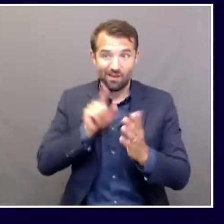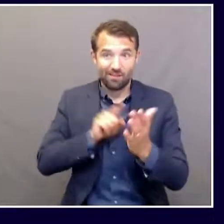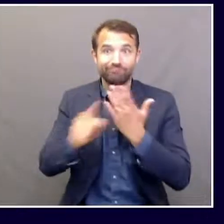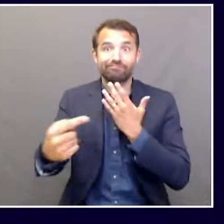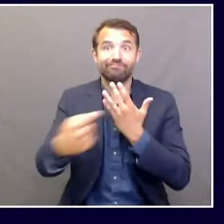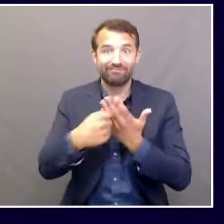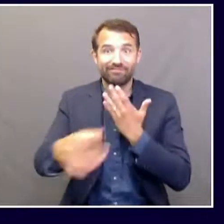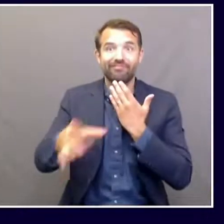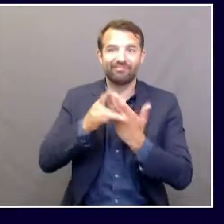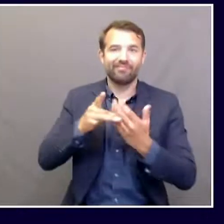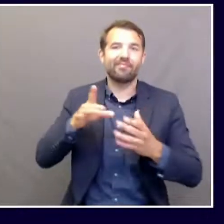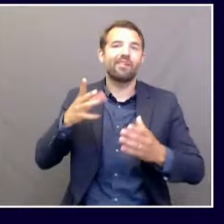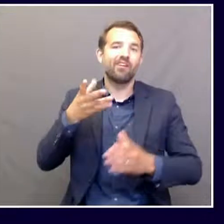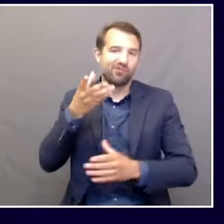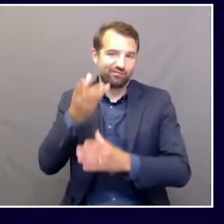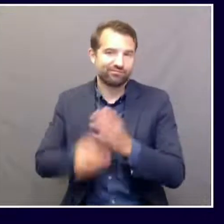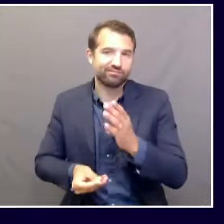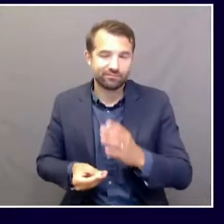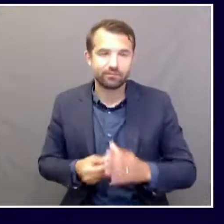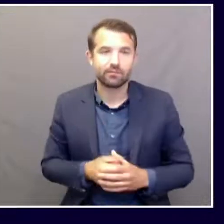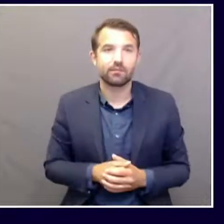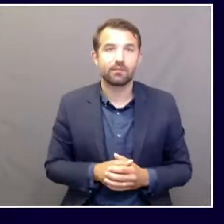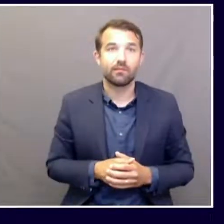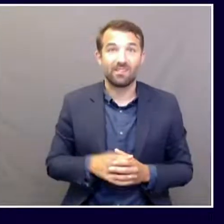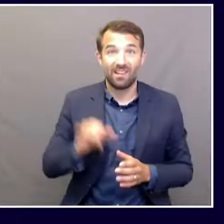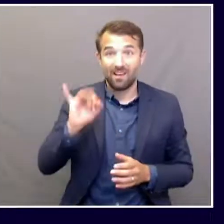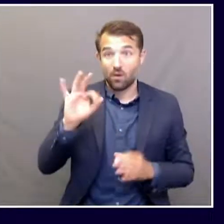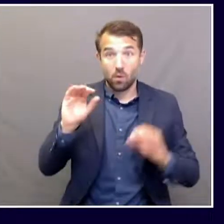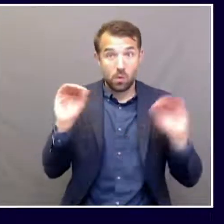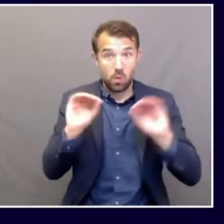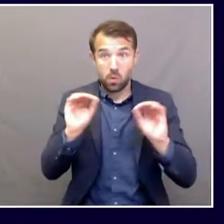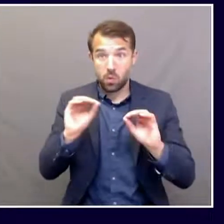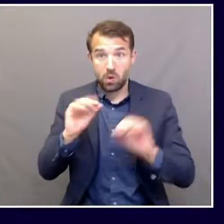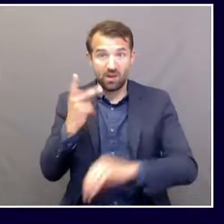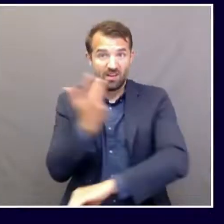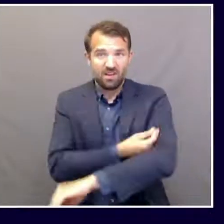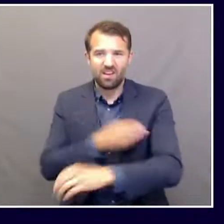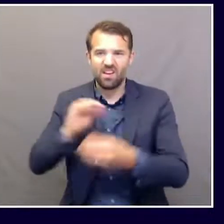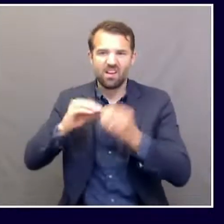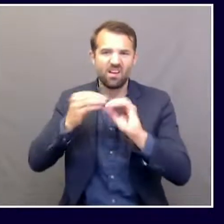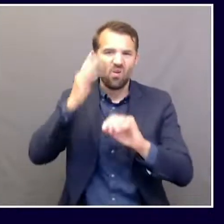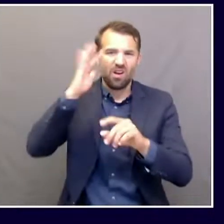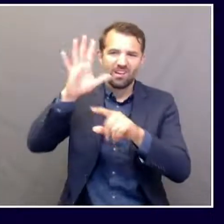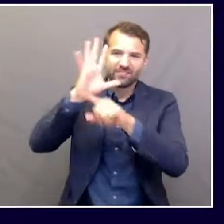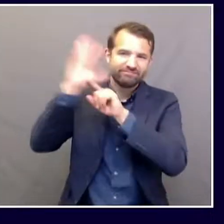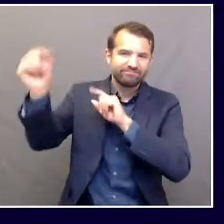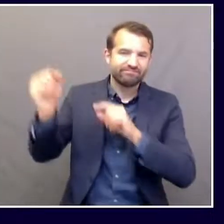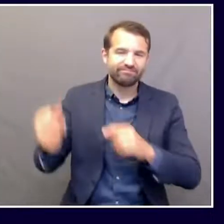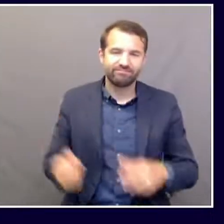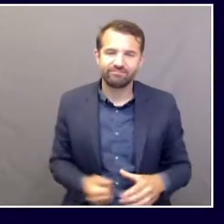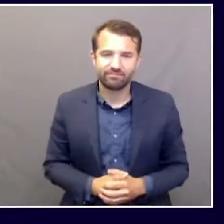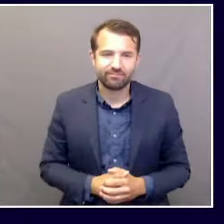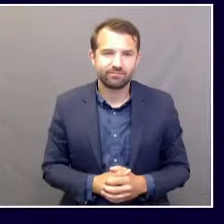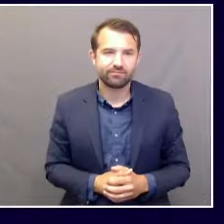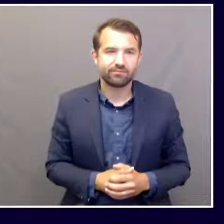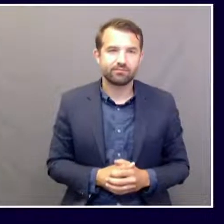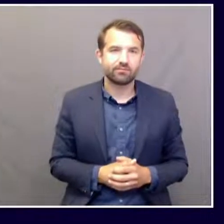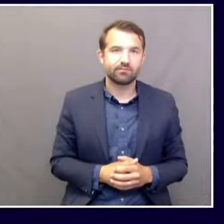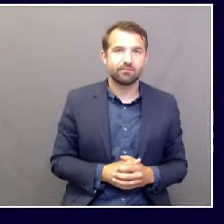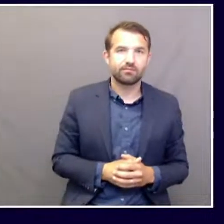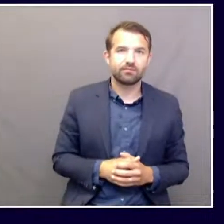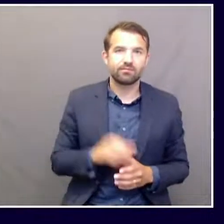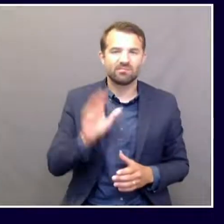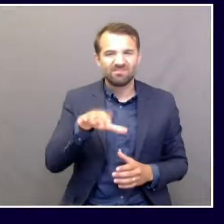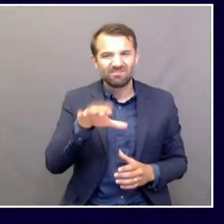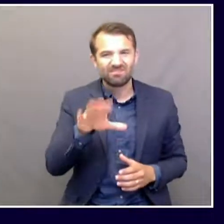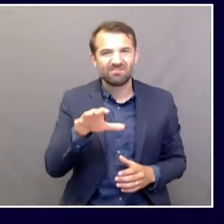a state, those numbers would be much higher. And I just want to briefly touch on restrictions in Maine, how